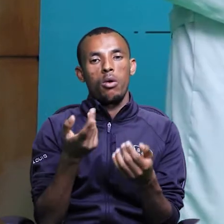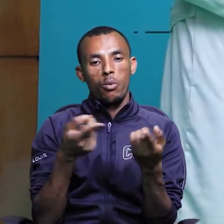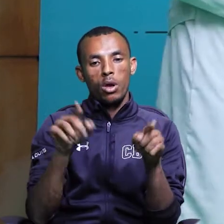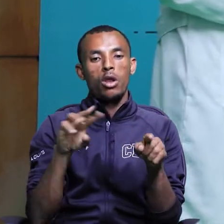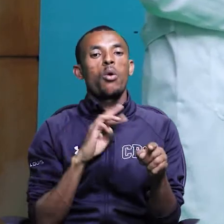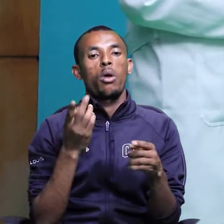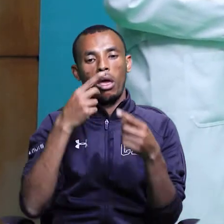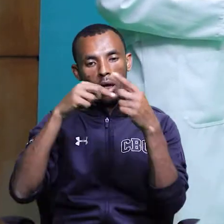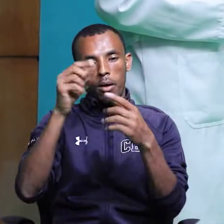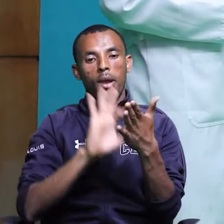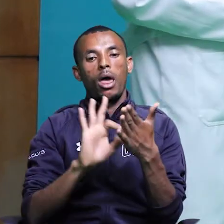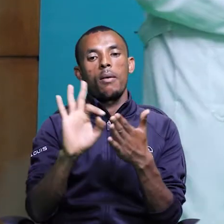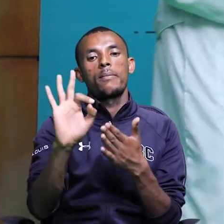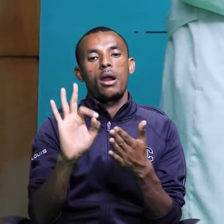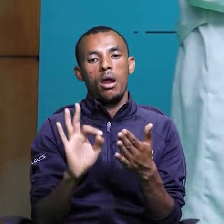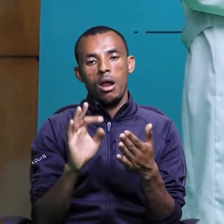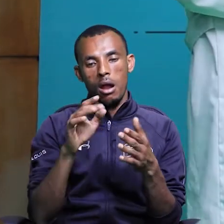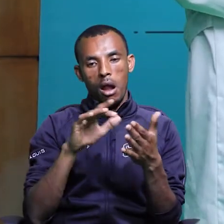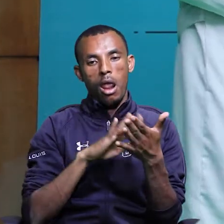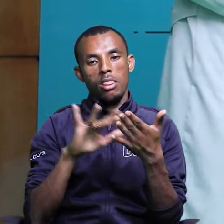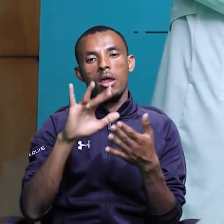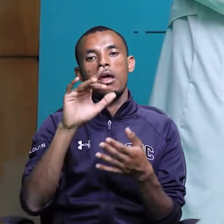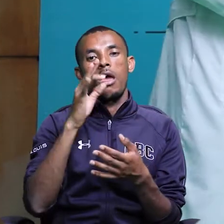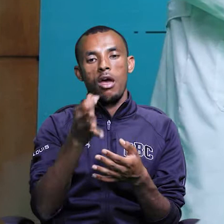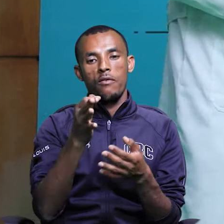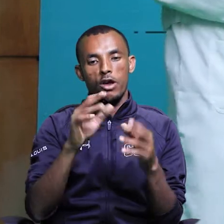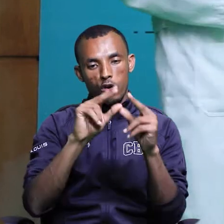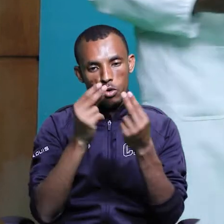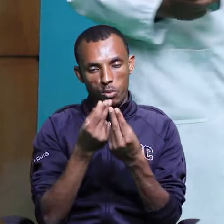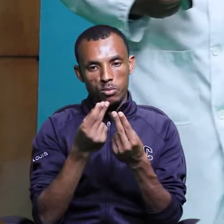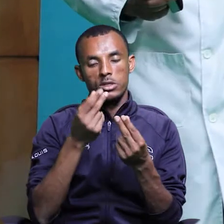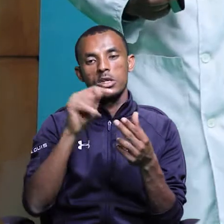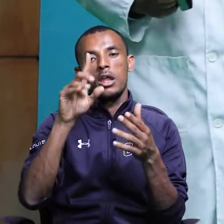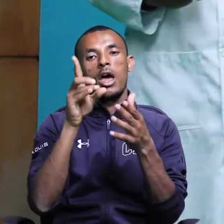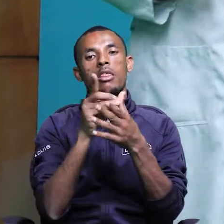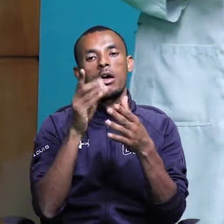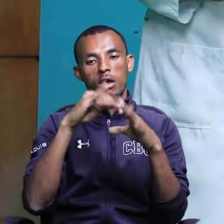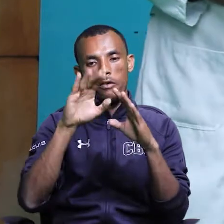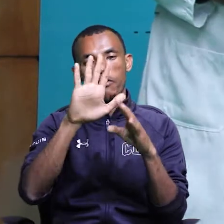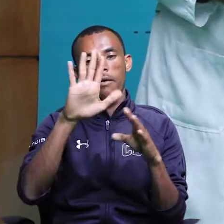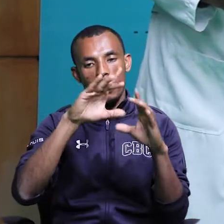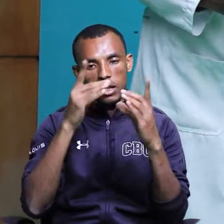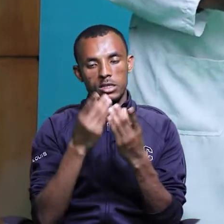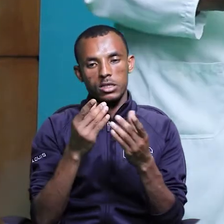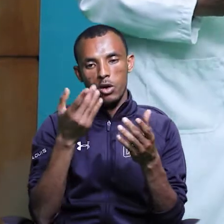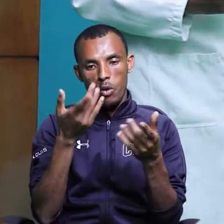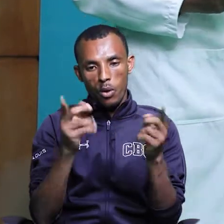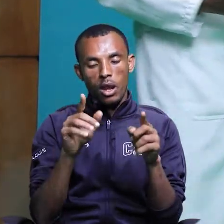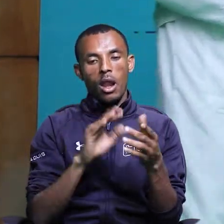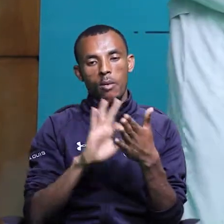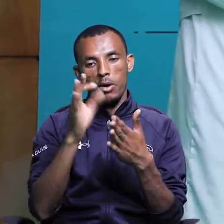you come to numbers, letter F, group the data into 5 classes. When number of